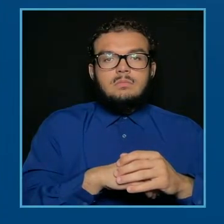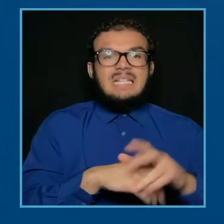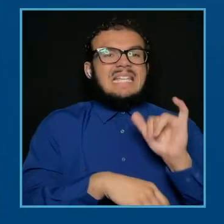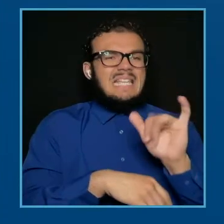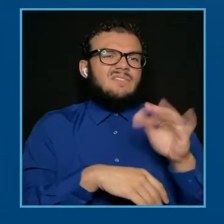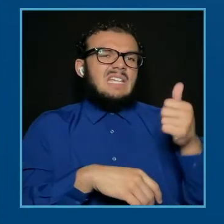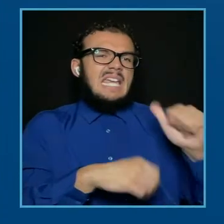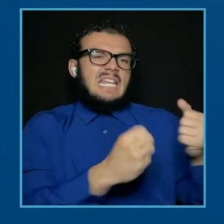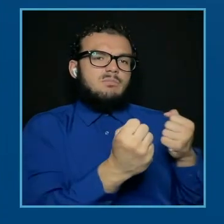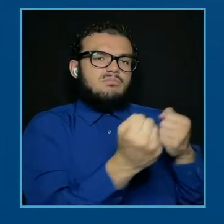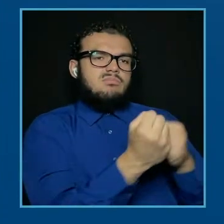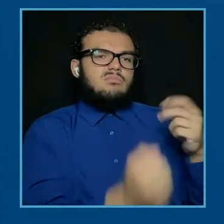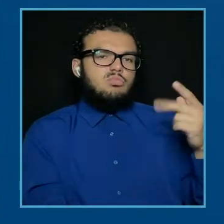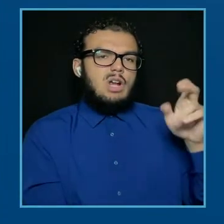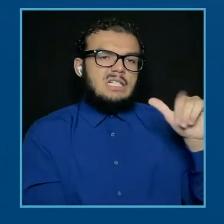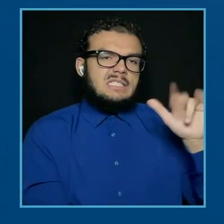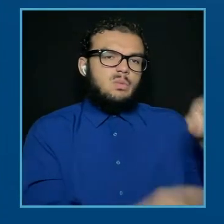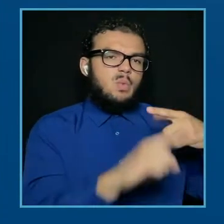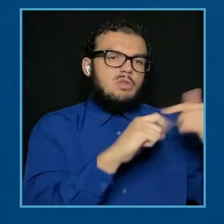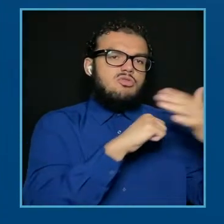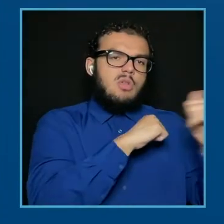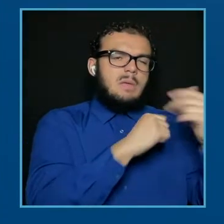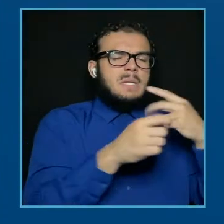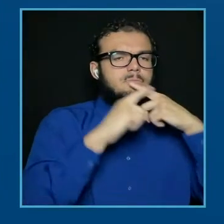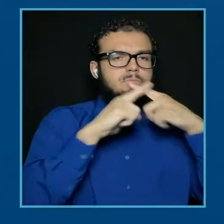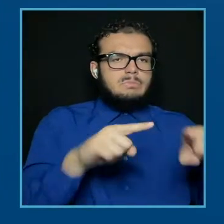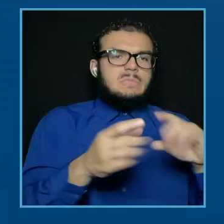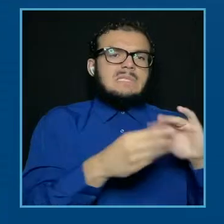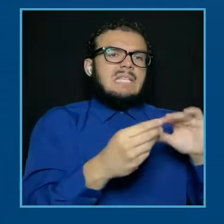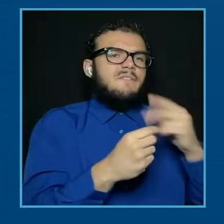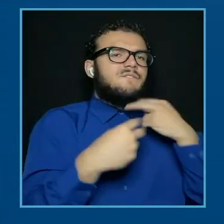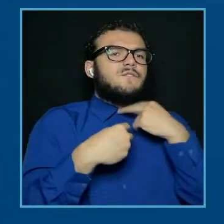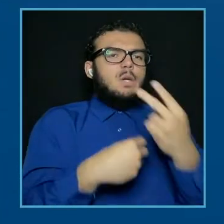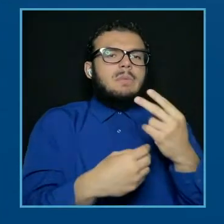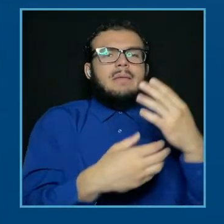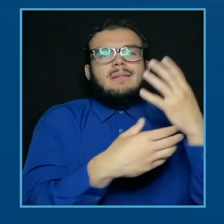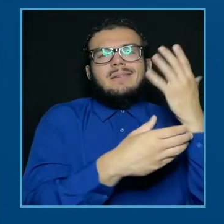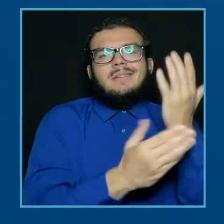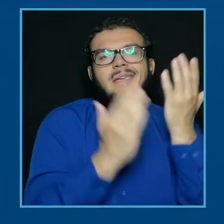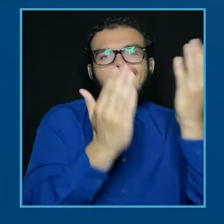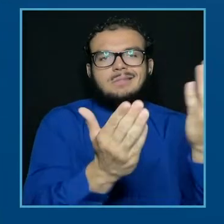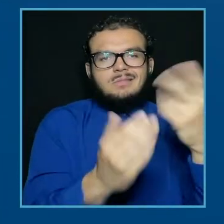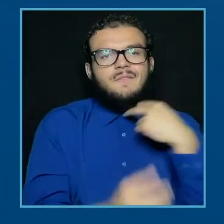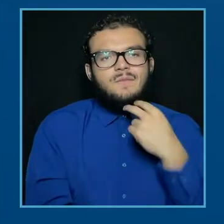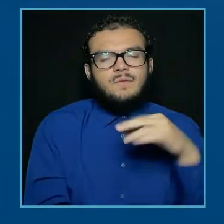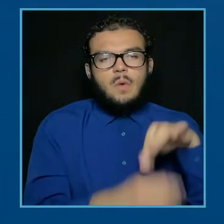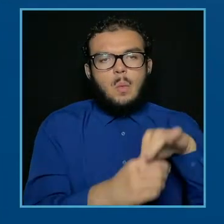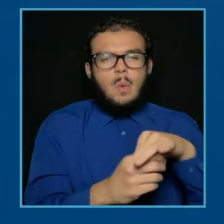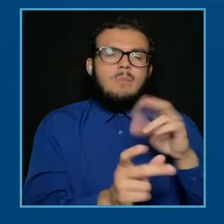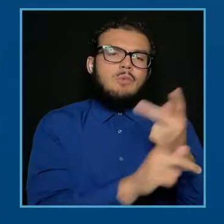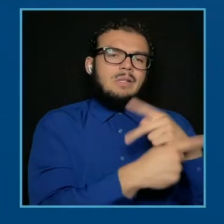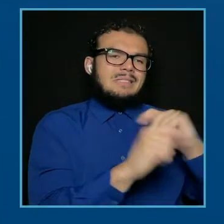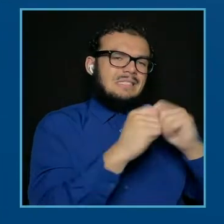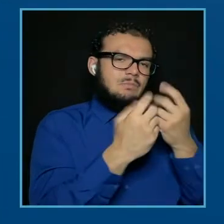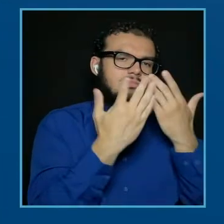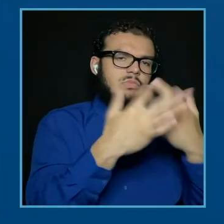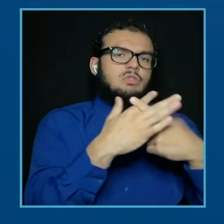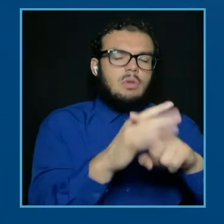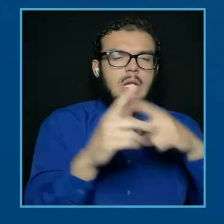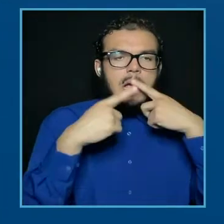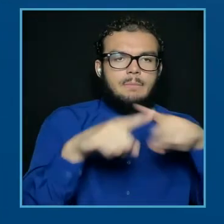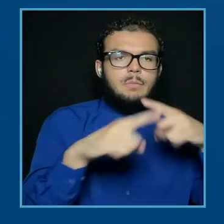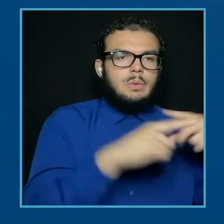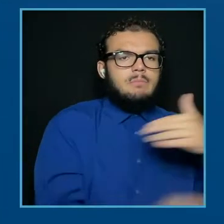that person is called, your mic will be unmuted and you can verbally cast that vote. Production team, you can begin unmuting members.